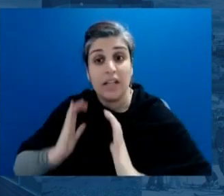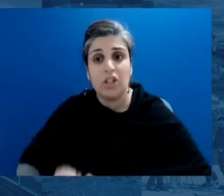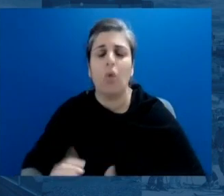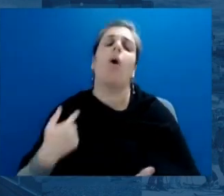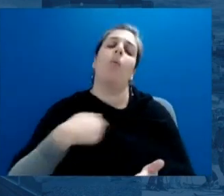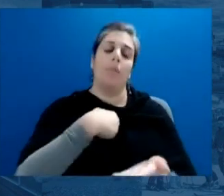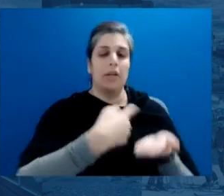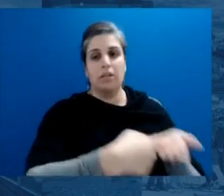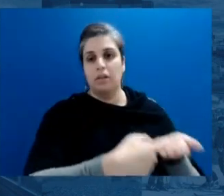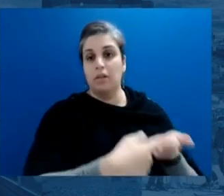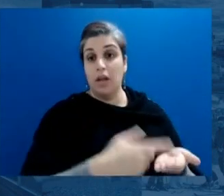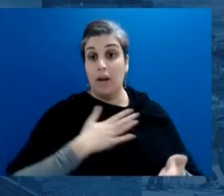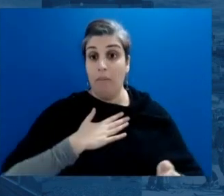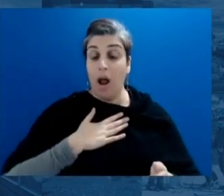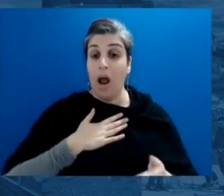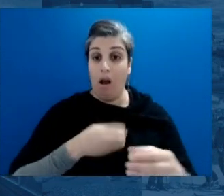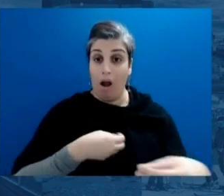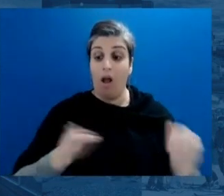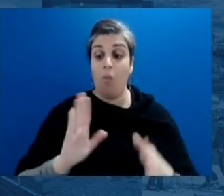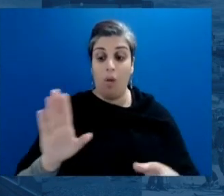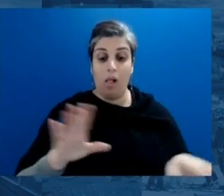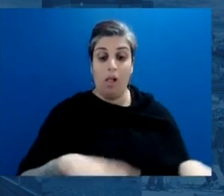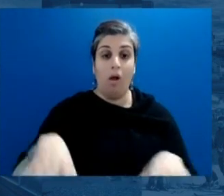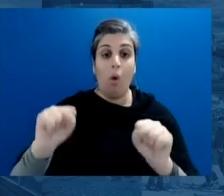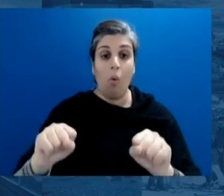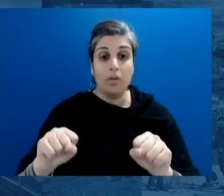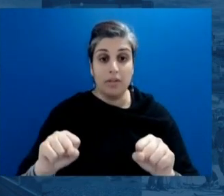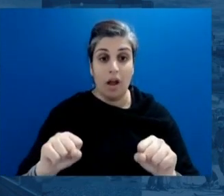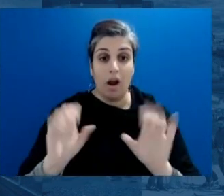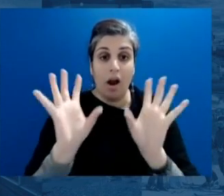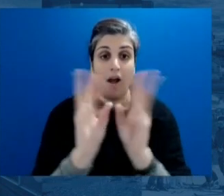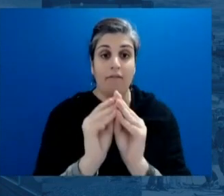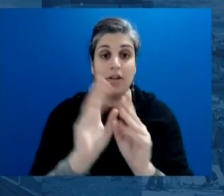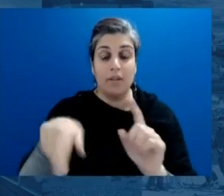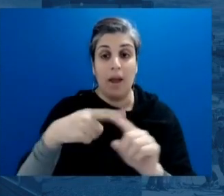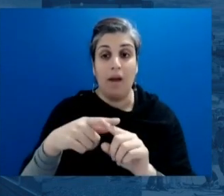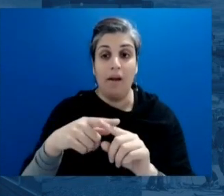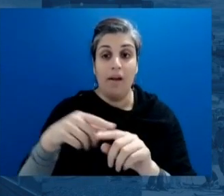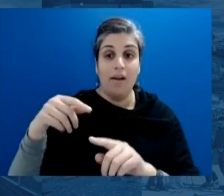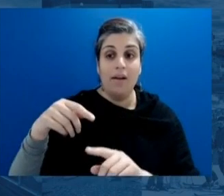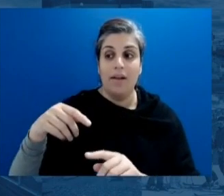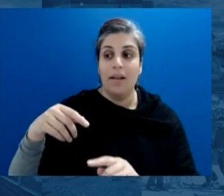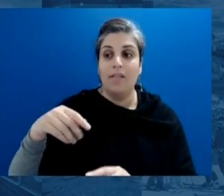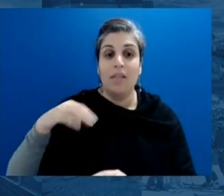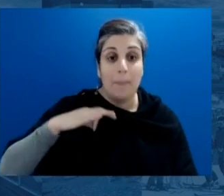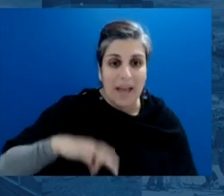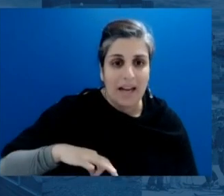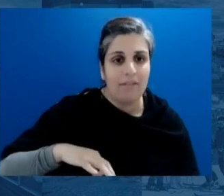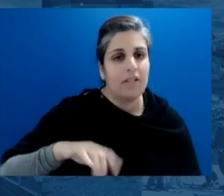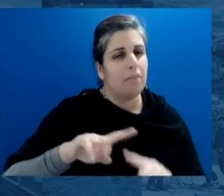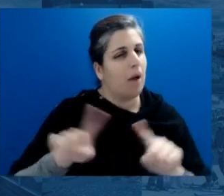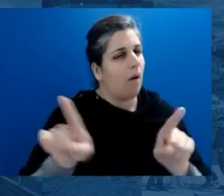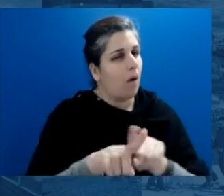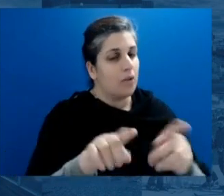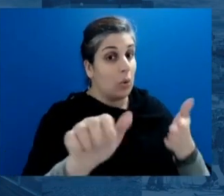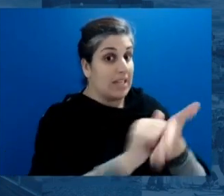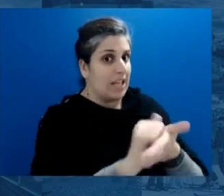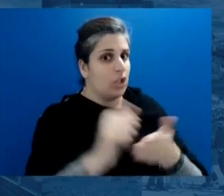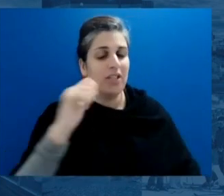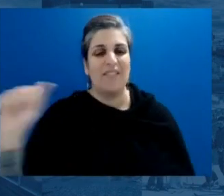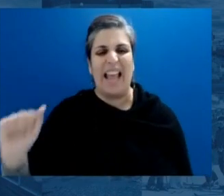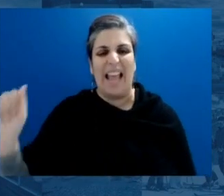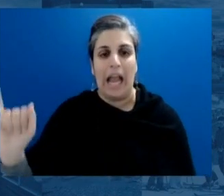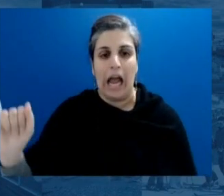office will be hosting a conference on AI, on the benefits, but also the dangers, specifically